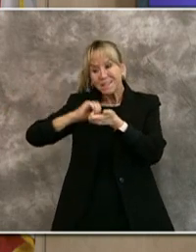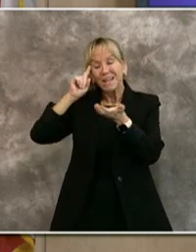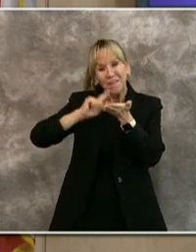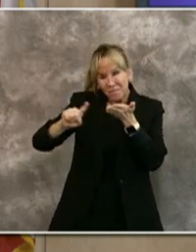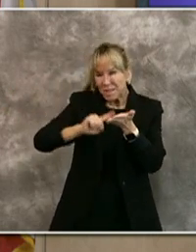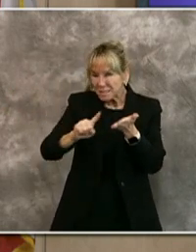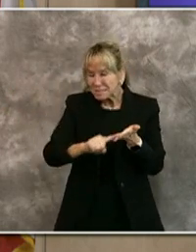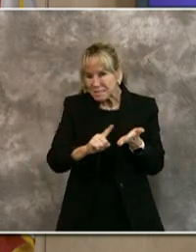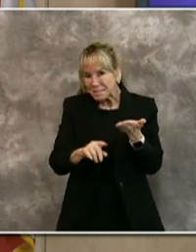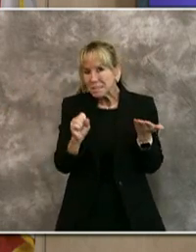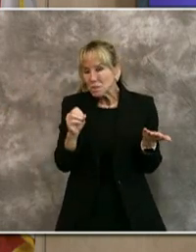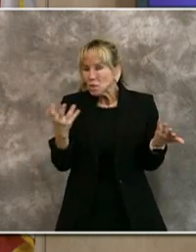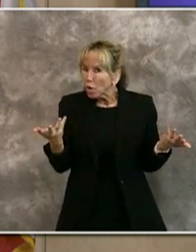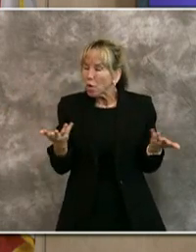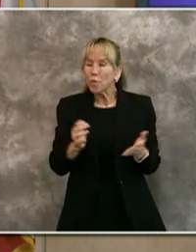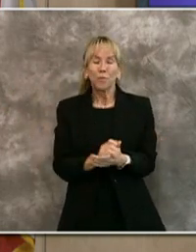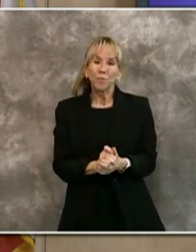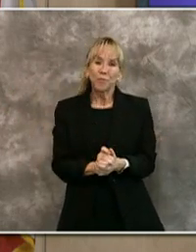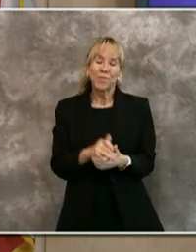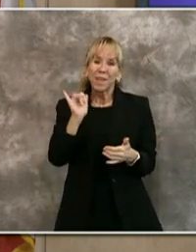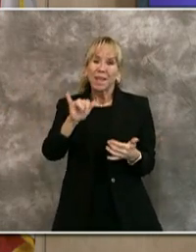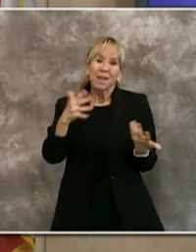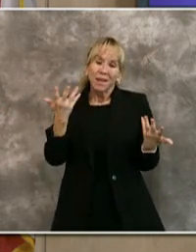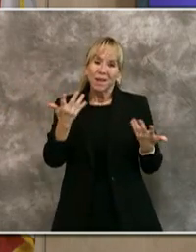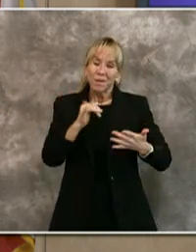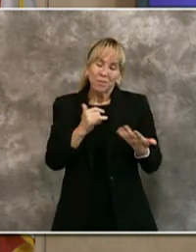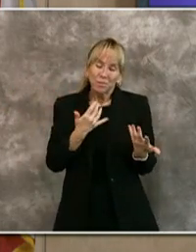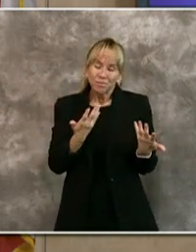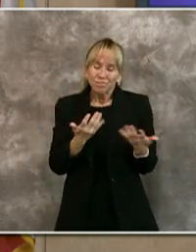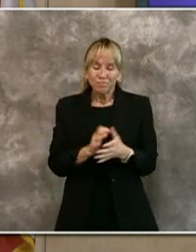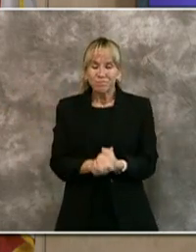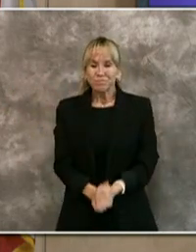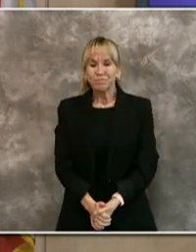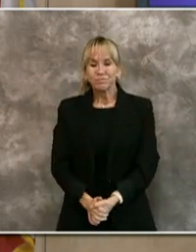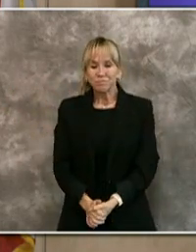little different than some of the other things that we've announced. But again, we have normal processes for that.